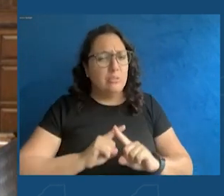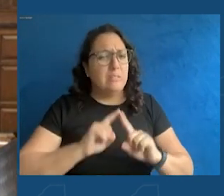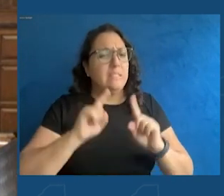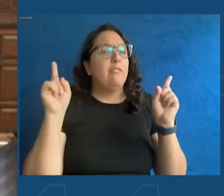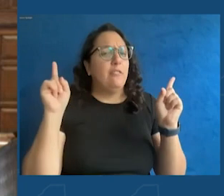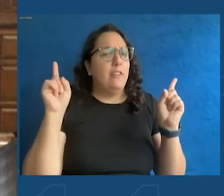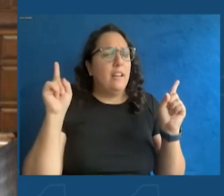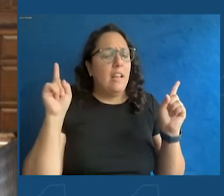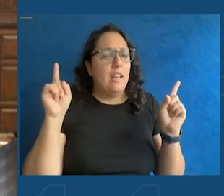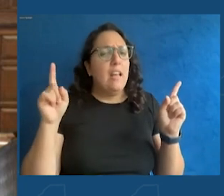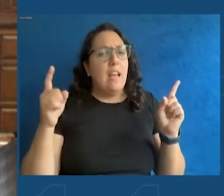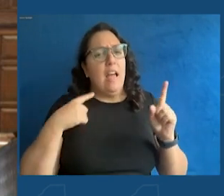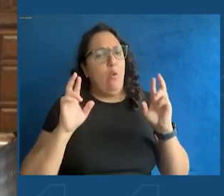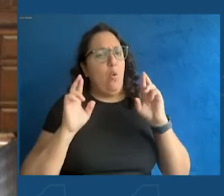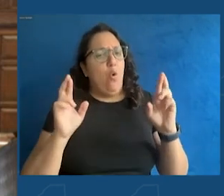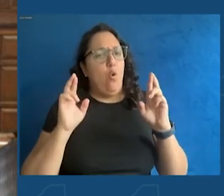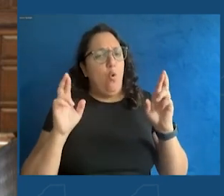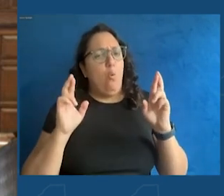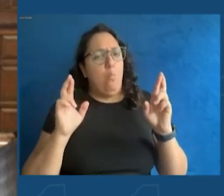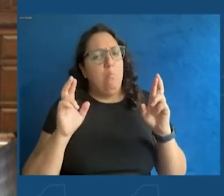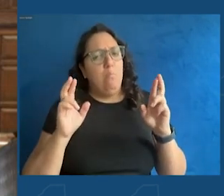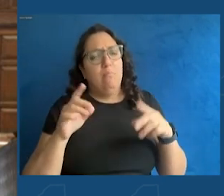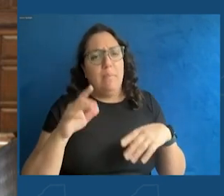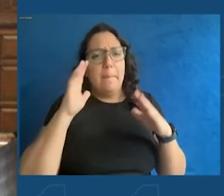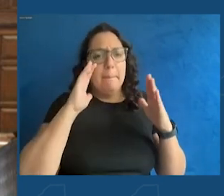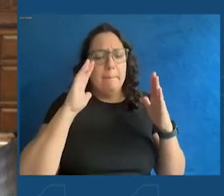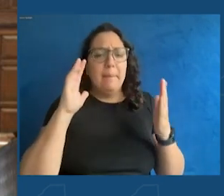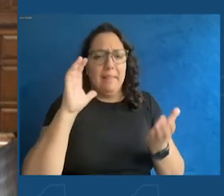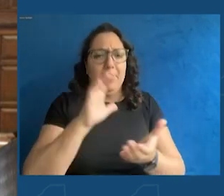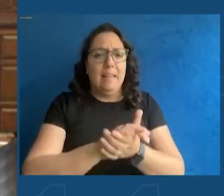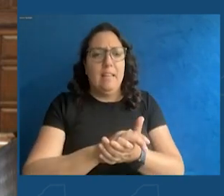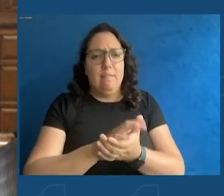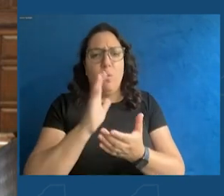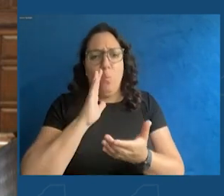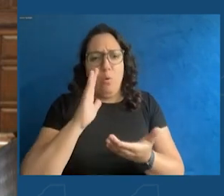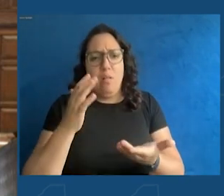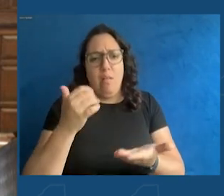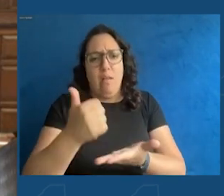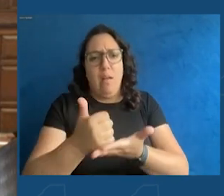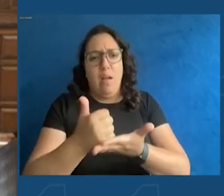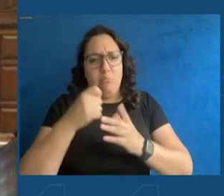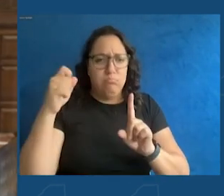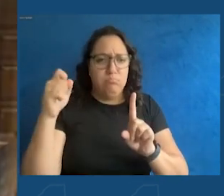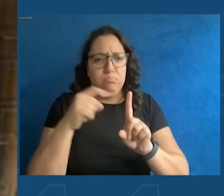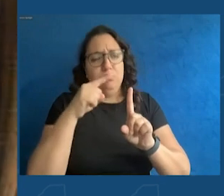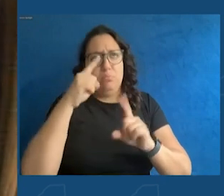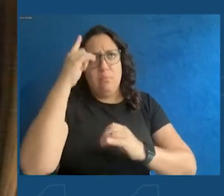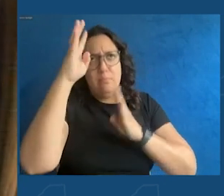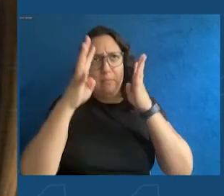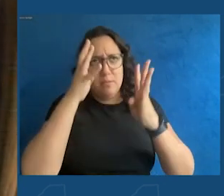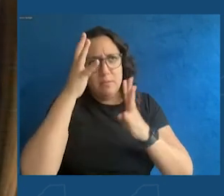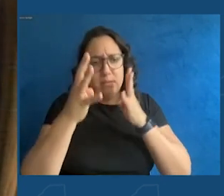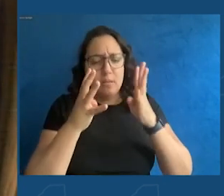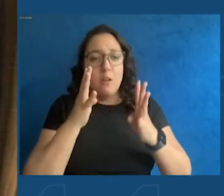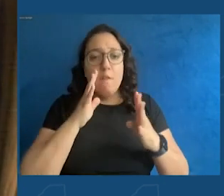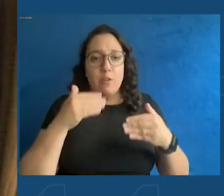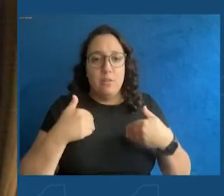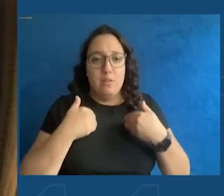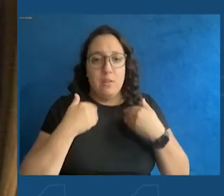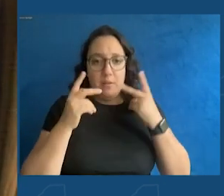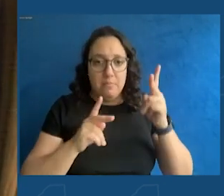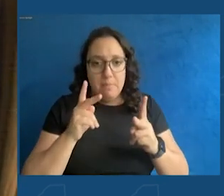believe must spark the imaginations of our young people and broaden who it is that imagines they